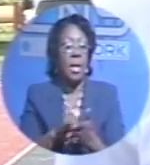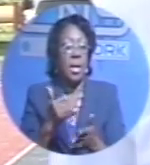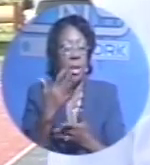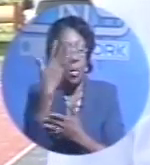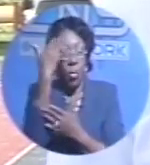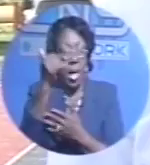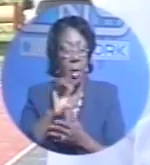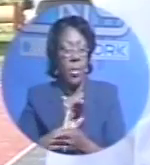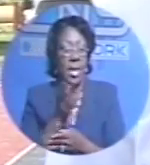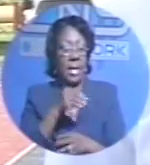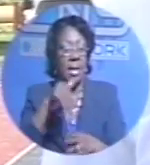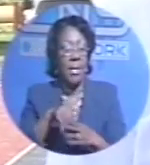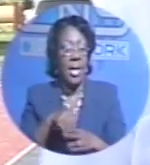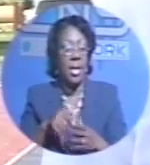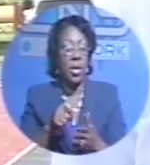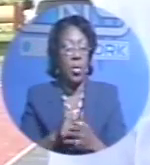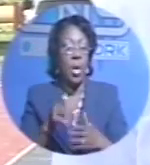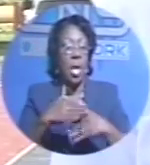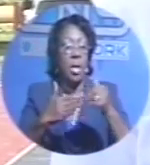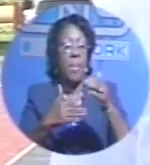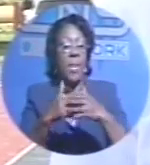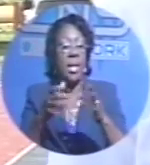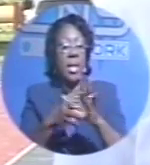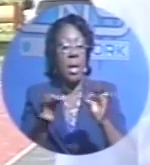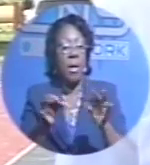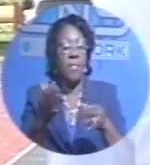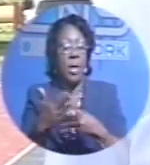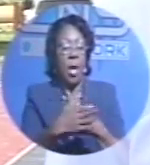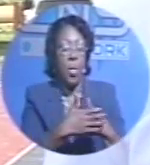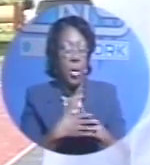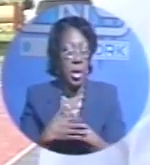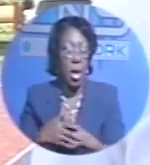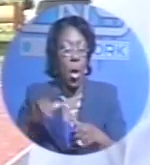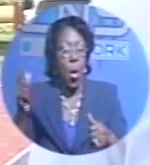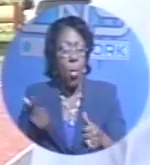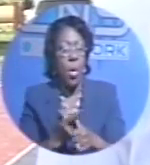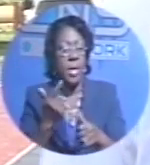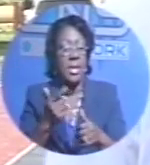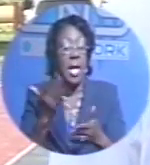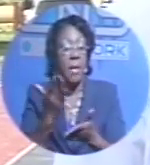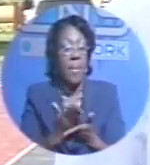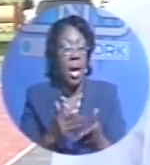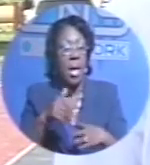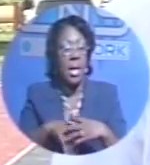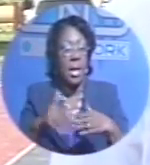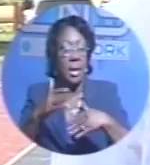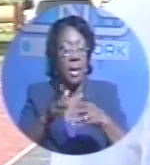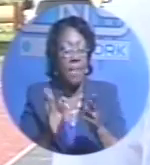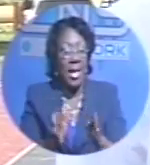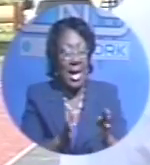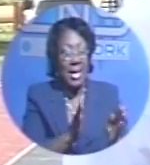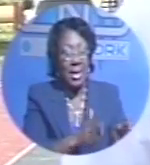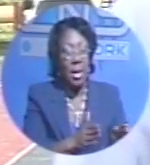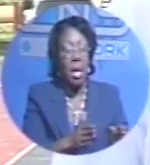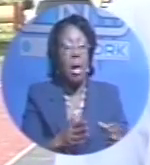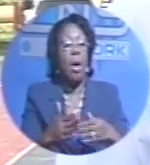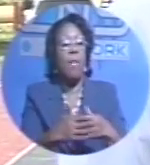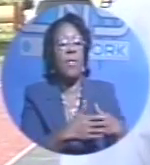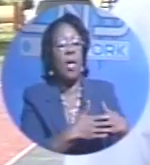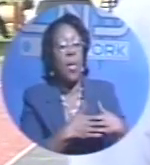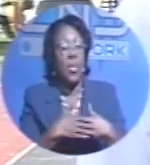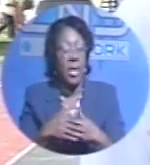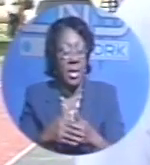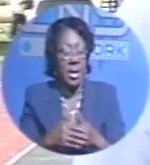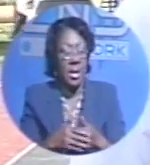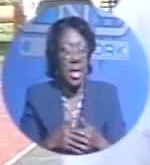why we get them into the building of the community. Because, see, once they had a hand in it, in the planning of it, in the erection of